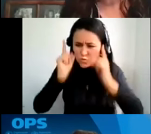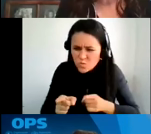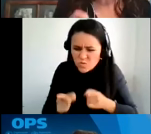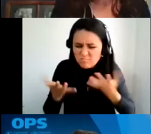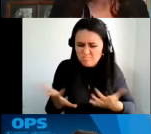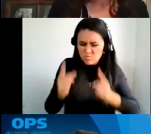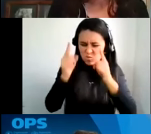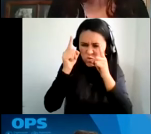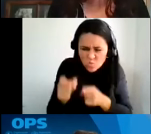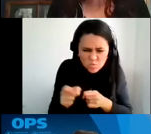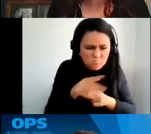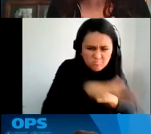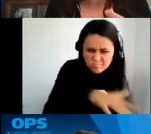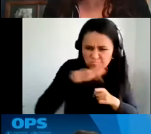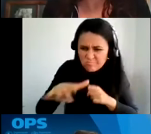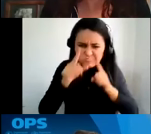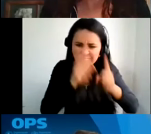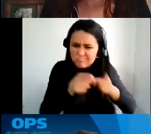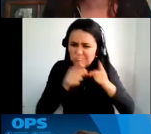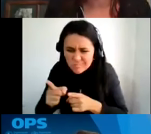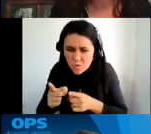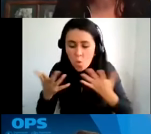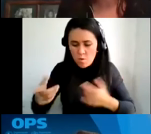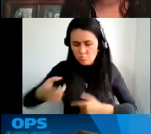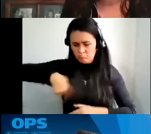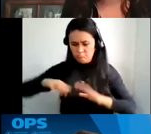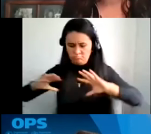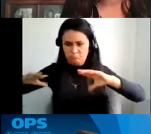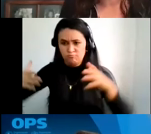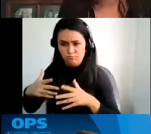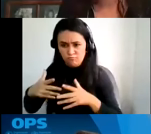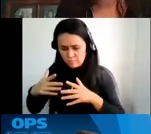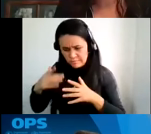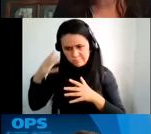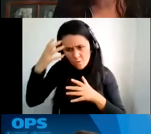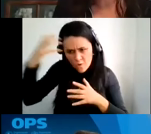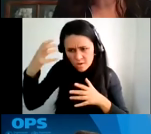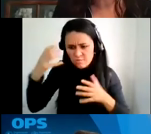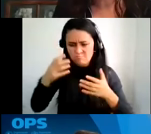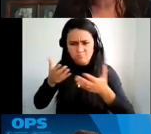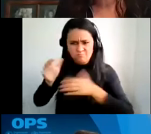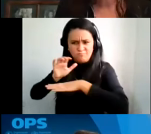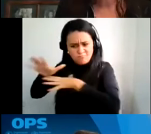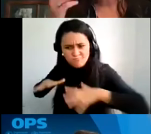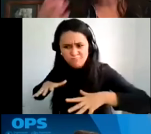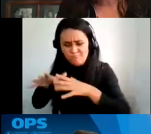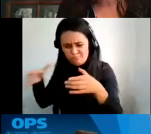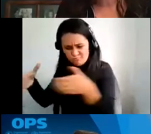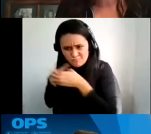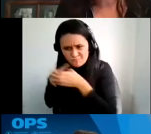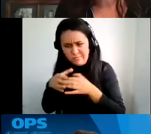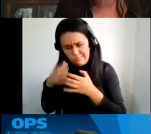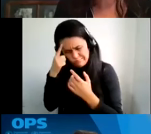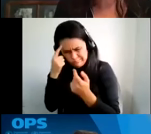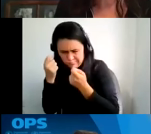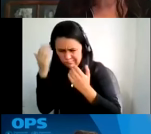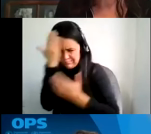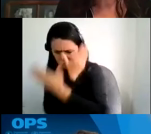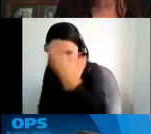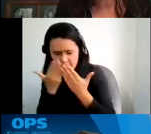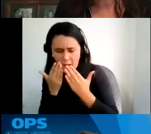different populations under different conditions of health. And as part of the strategies that would be